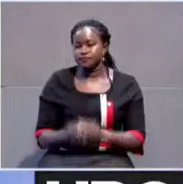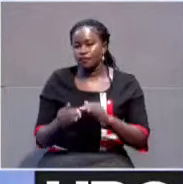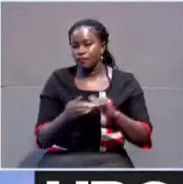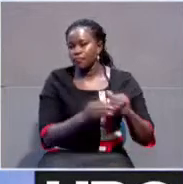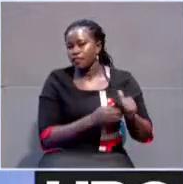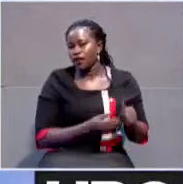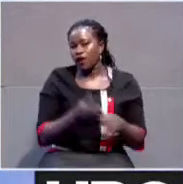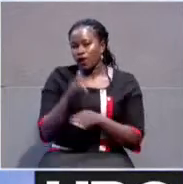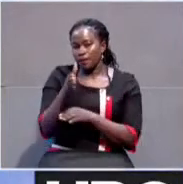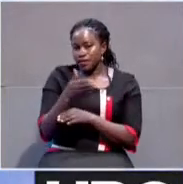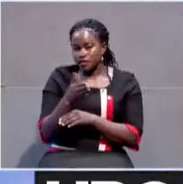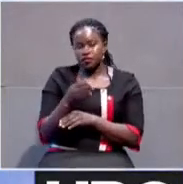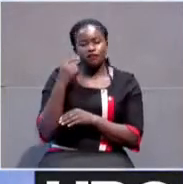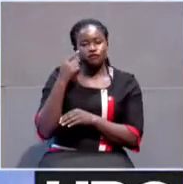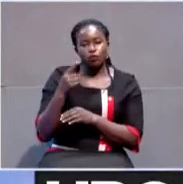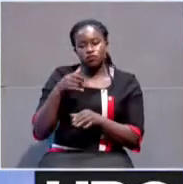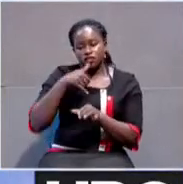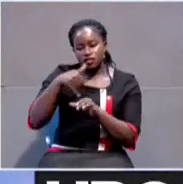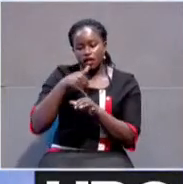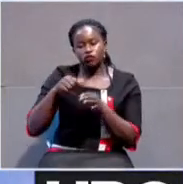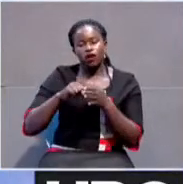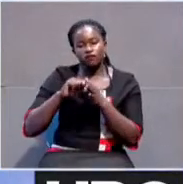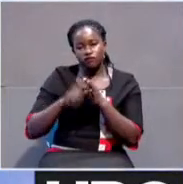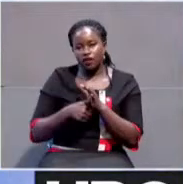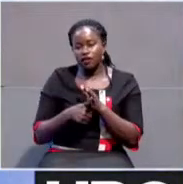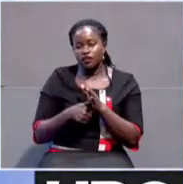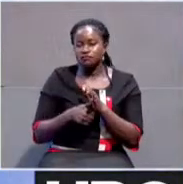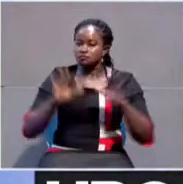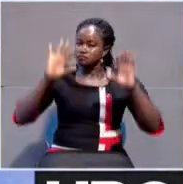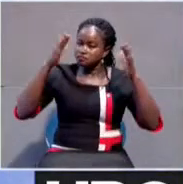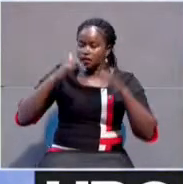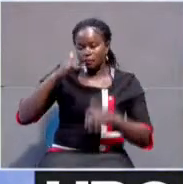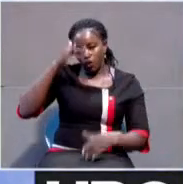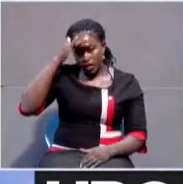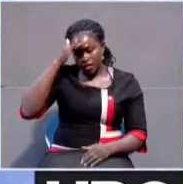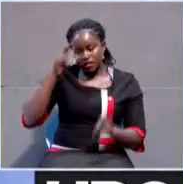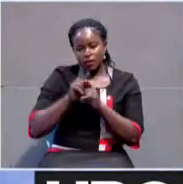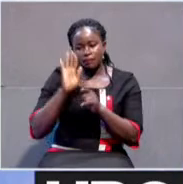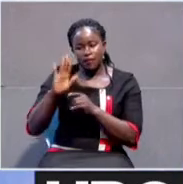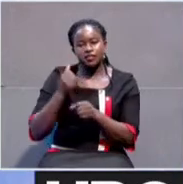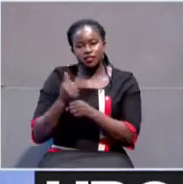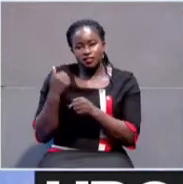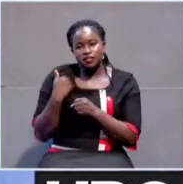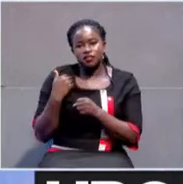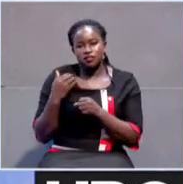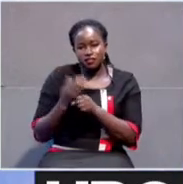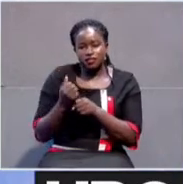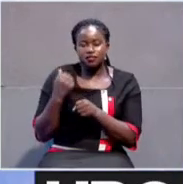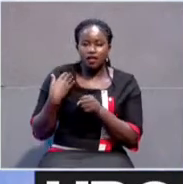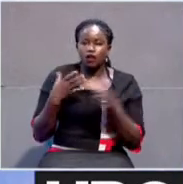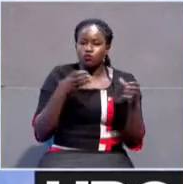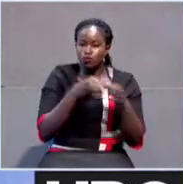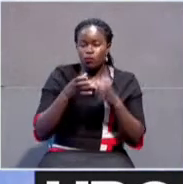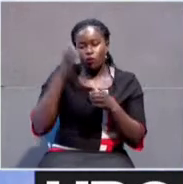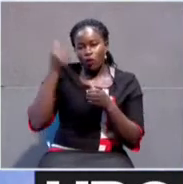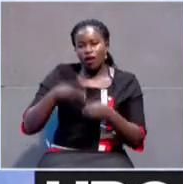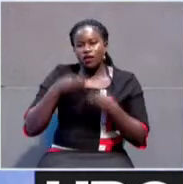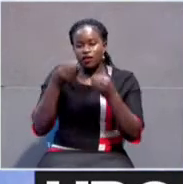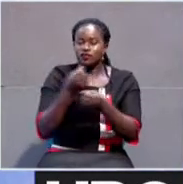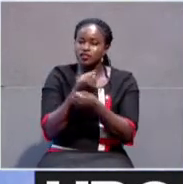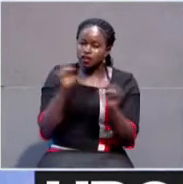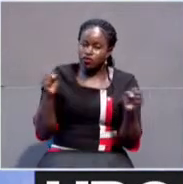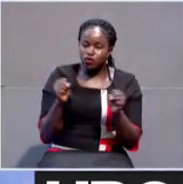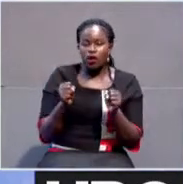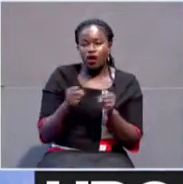Meanwhile, the Minister for Internal Affairs has commended police and its sister agencies for delivering a secure